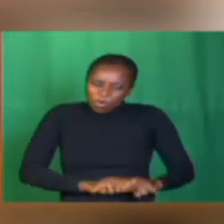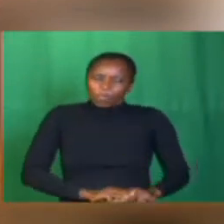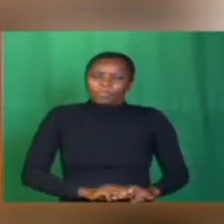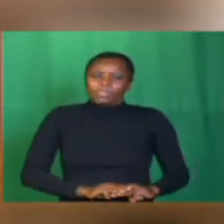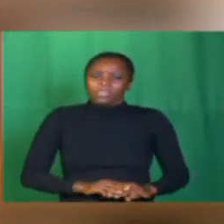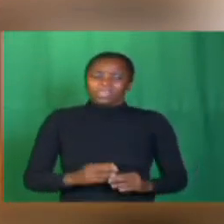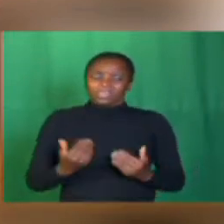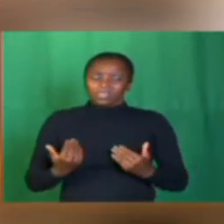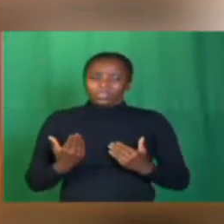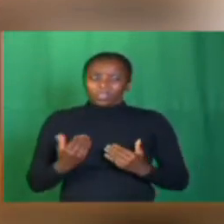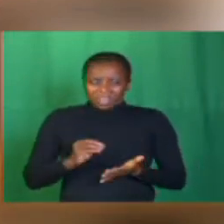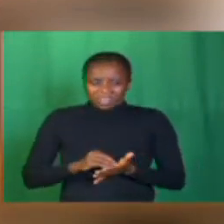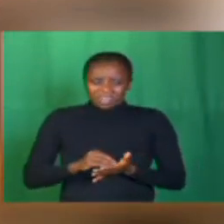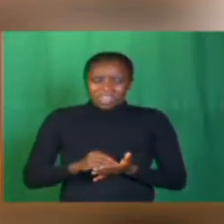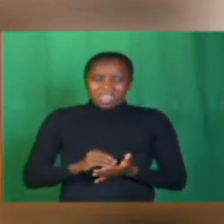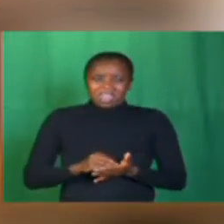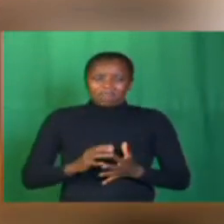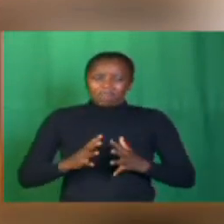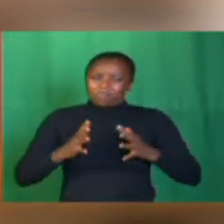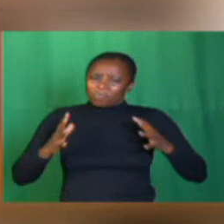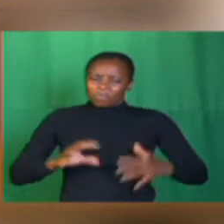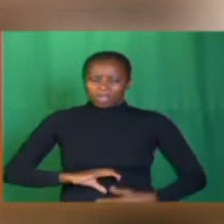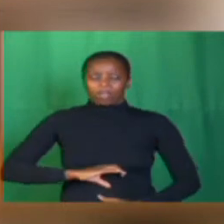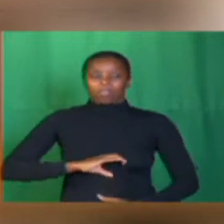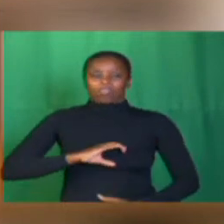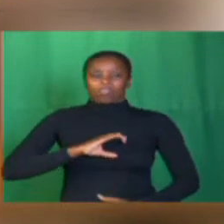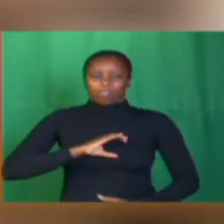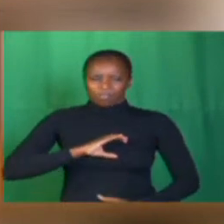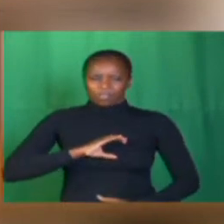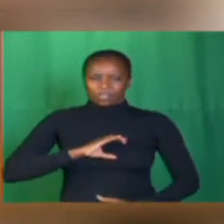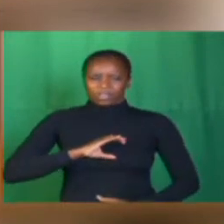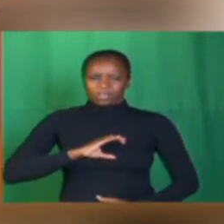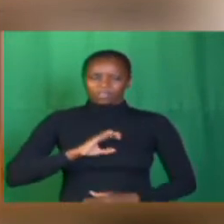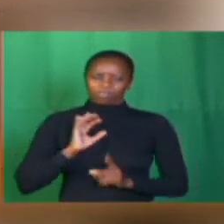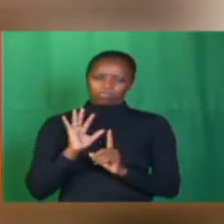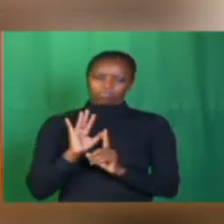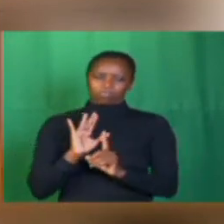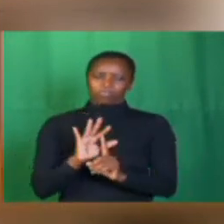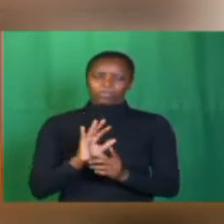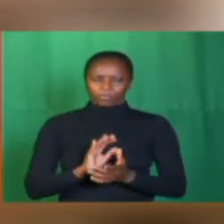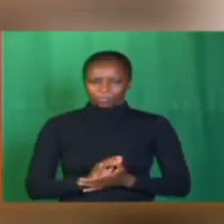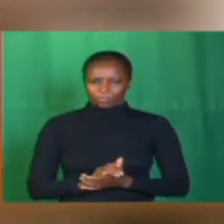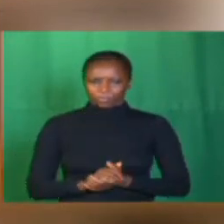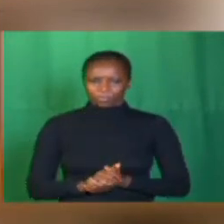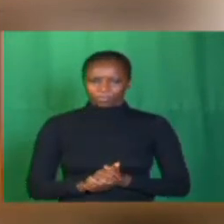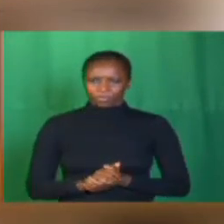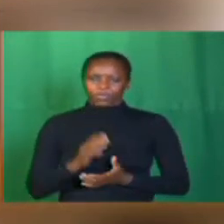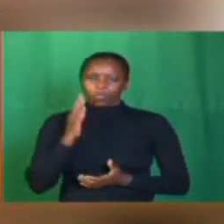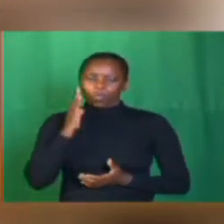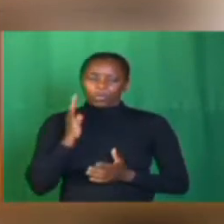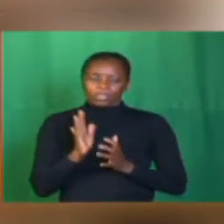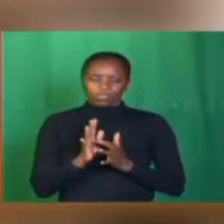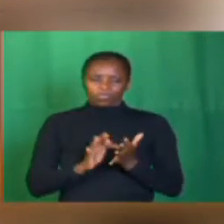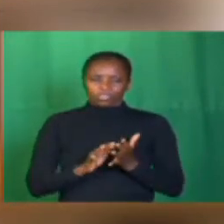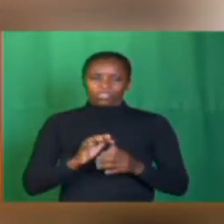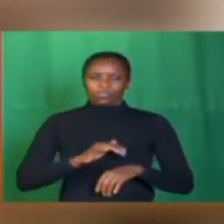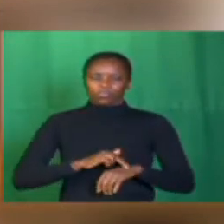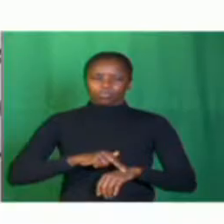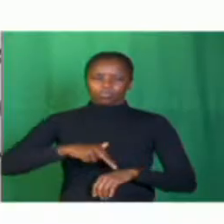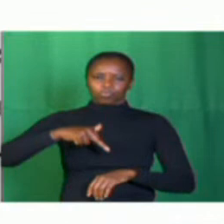the confidence that these apostles gained in the ascension of Jesus